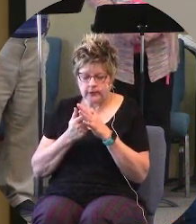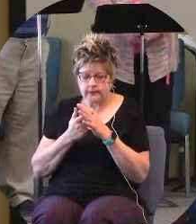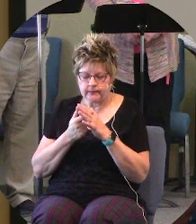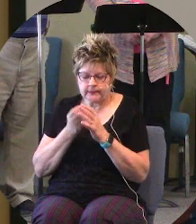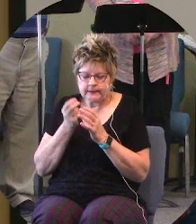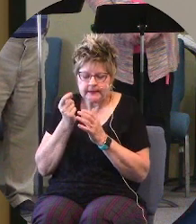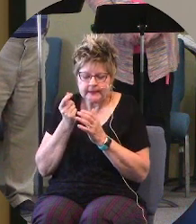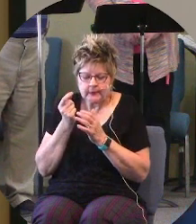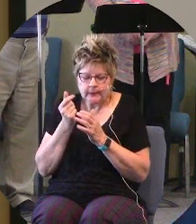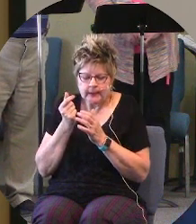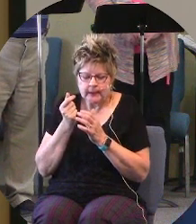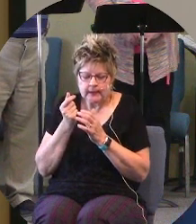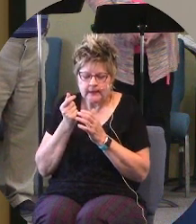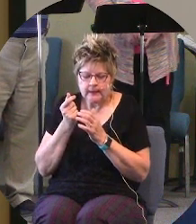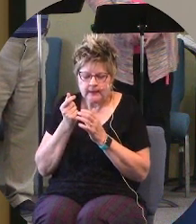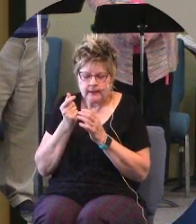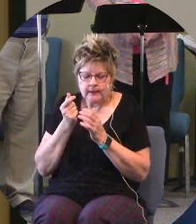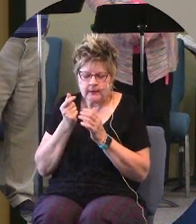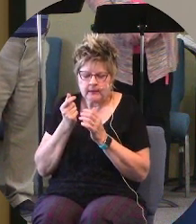into you.